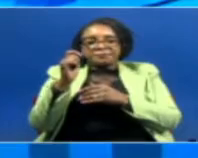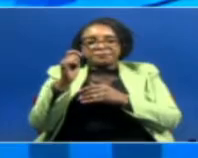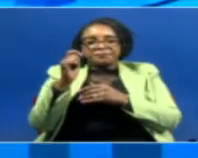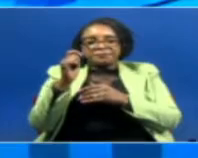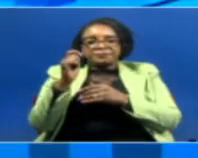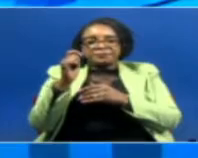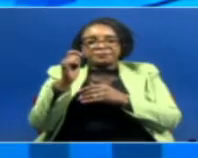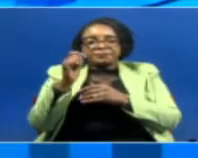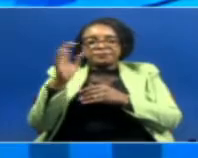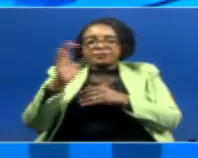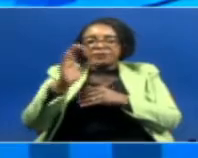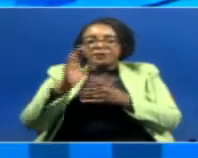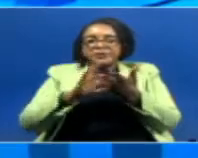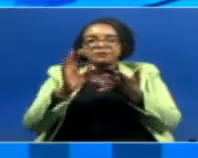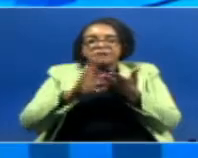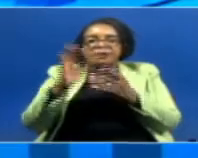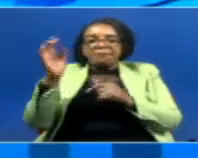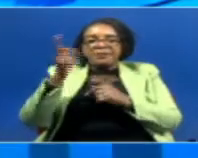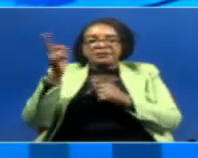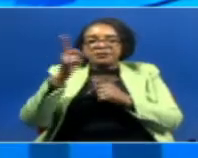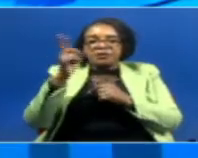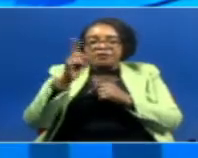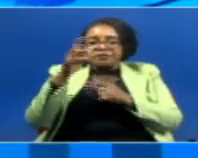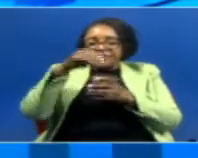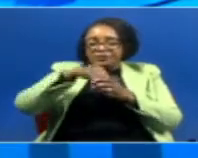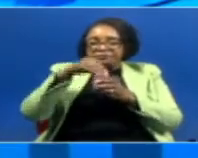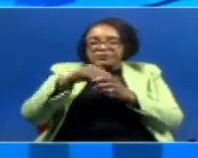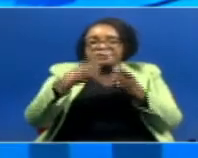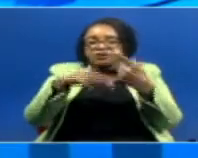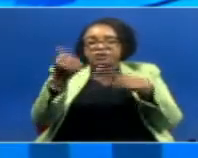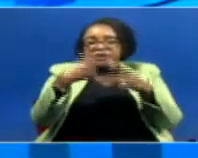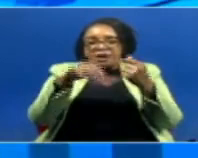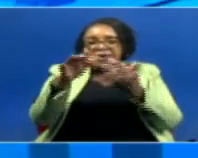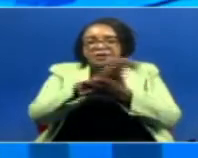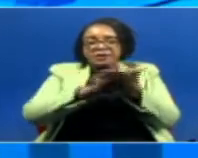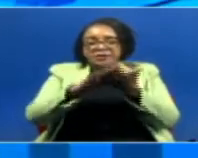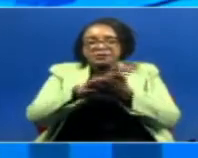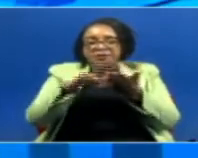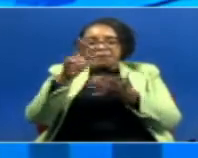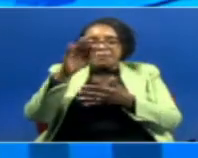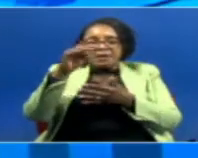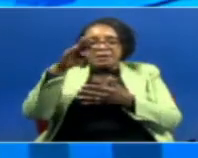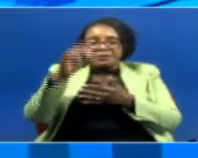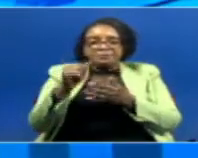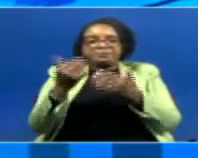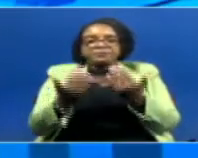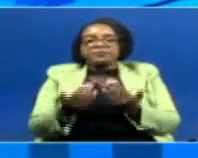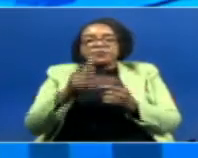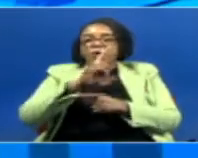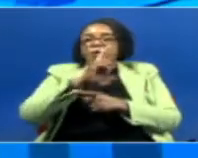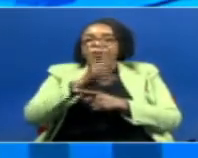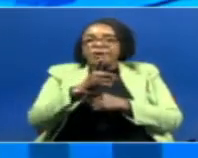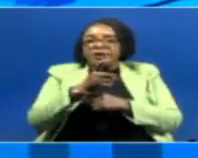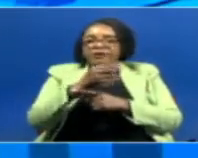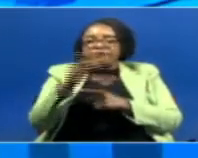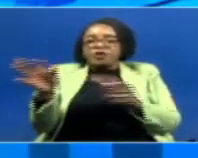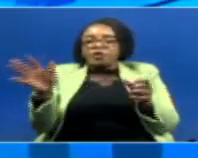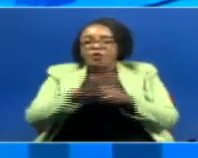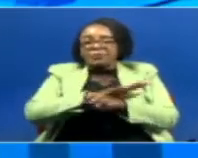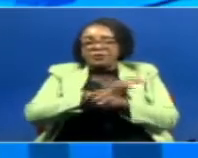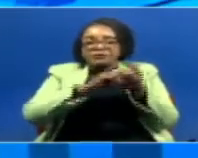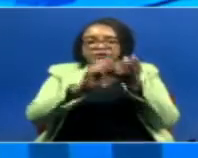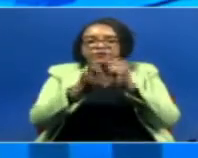Now, the Cabinet Secretary in the Ministry of Investments, Trade and Industry, Rebecca Miano, has ordered for a comprehensive review